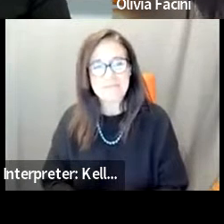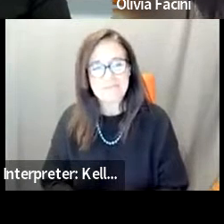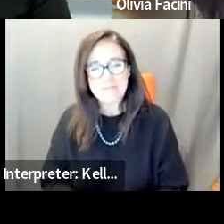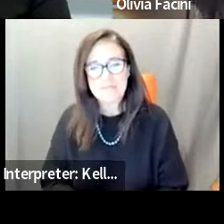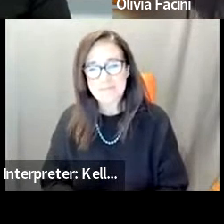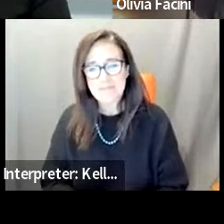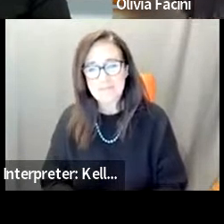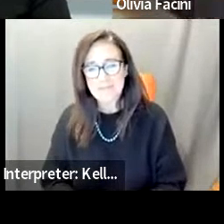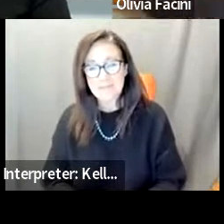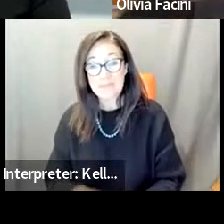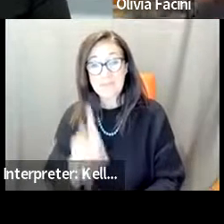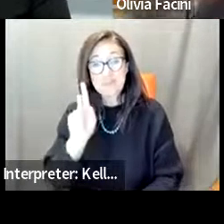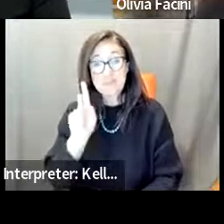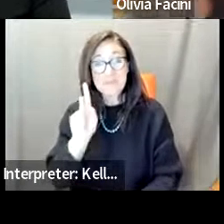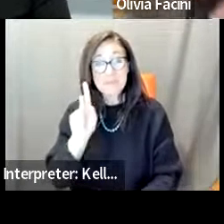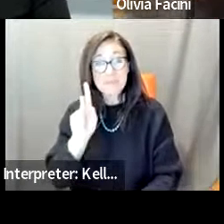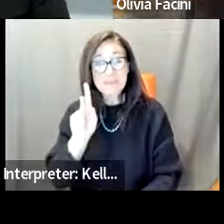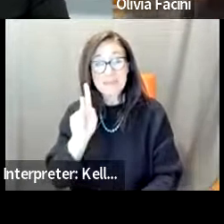This is Krystal.